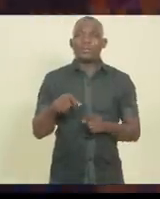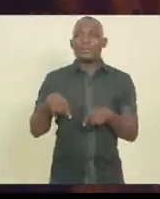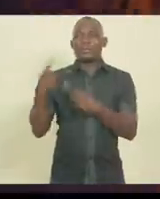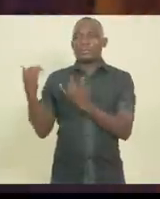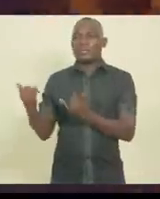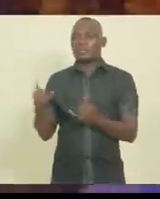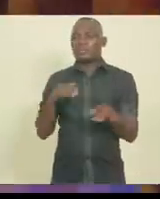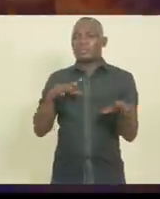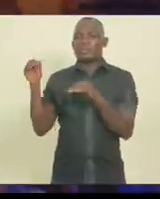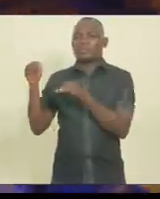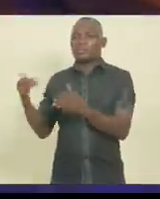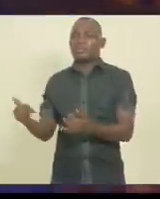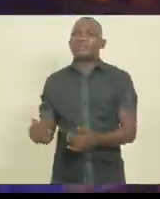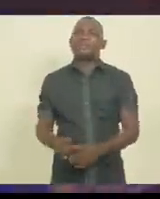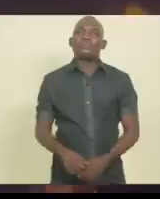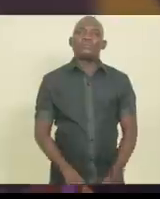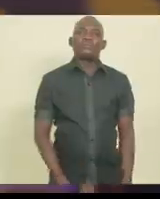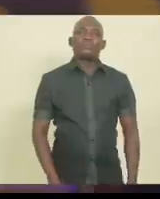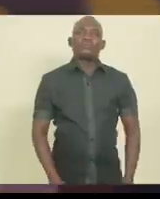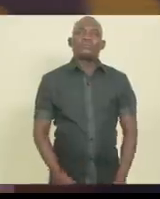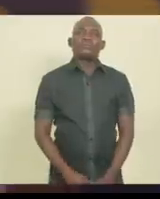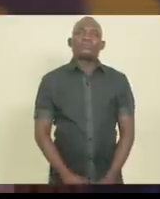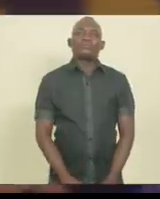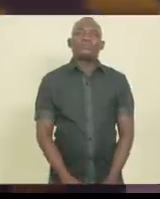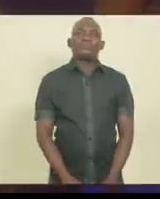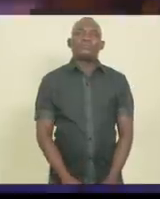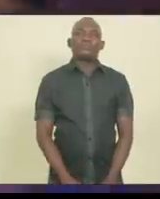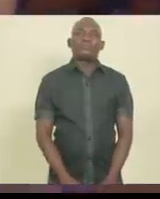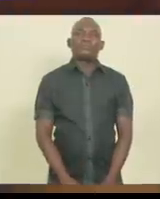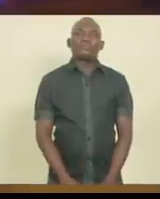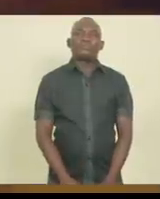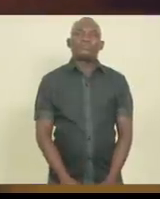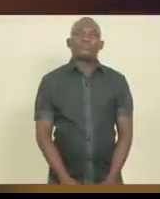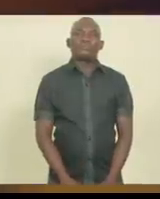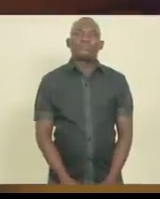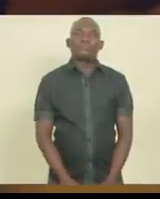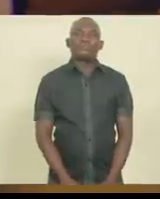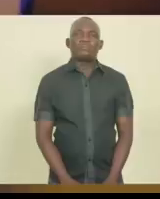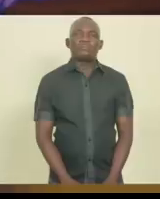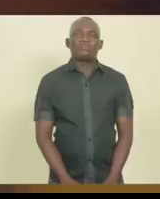Hallelujah!